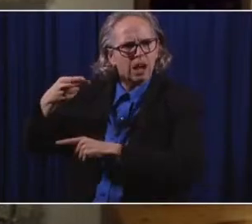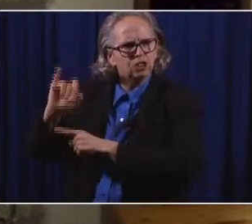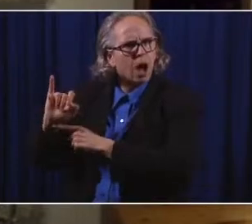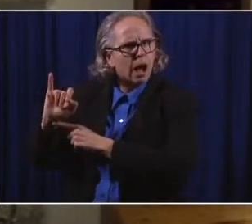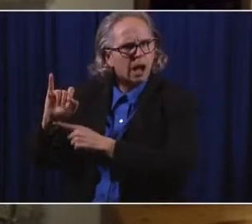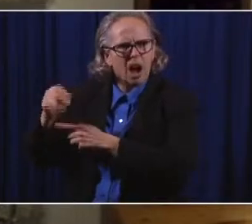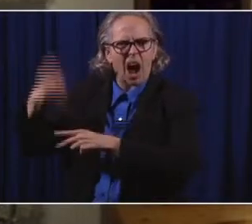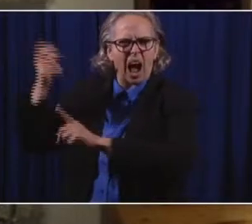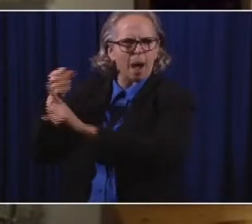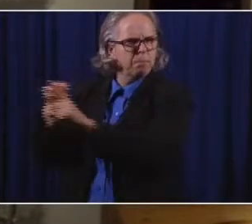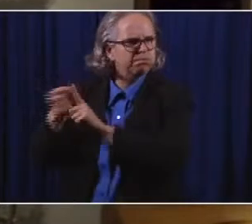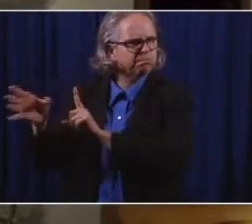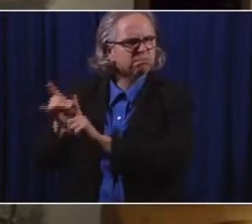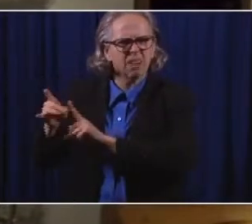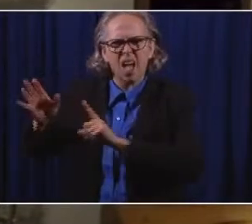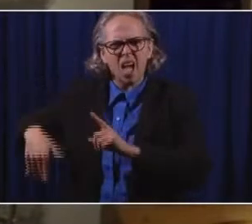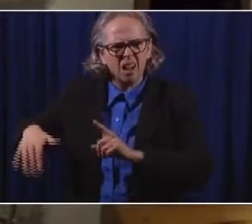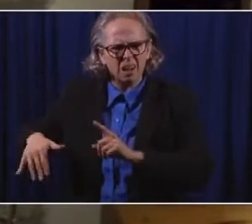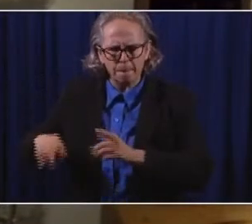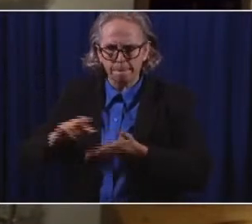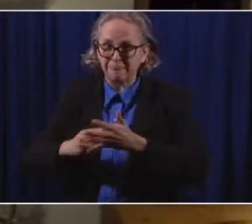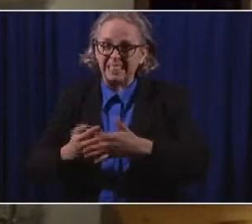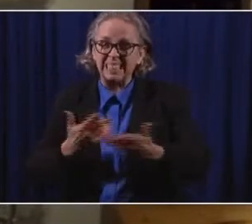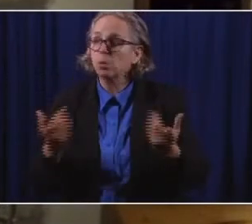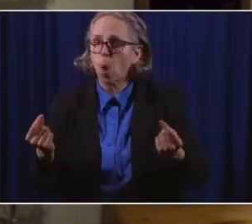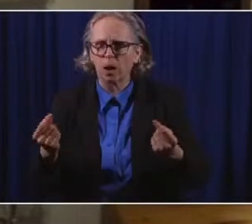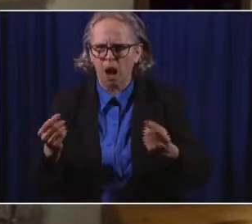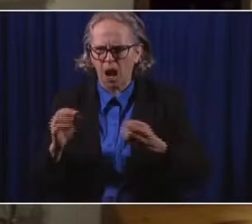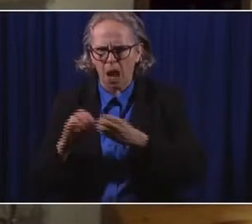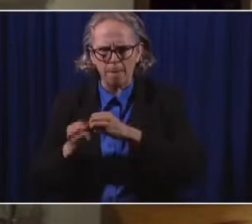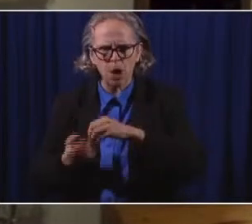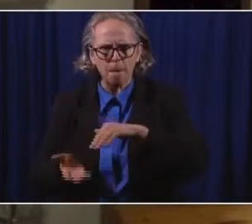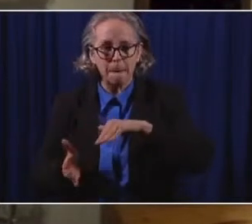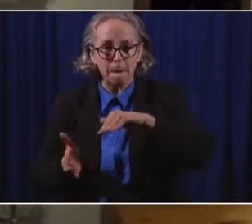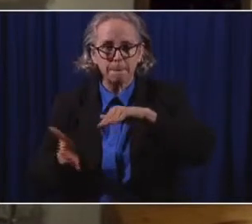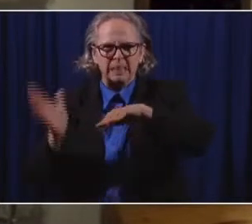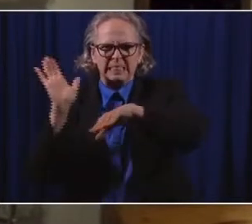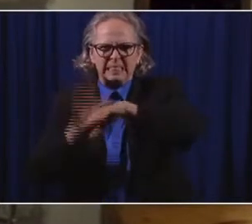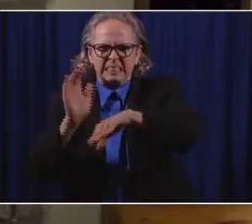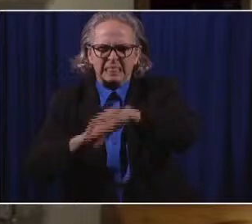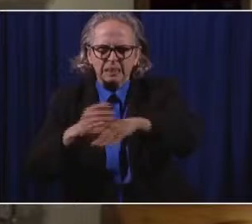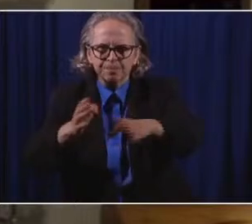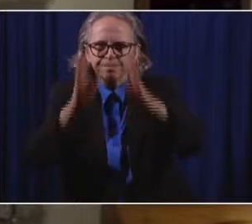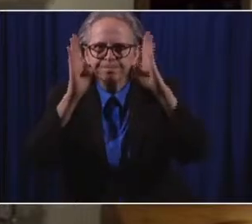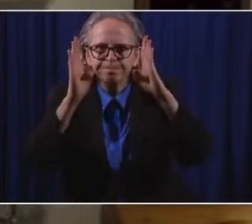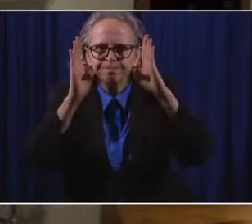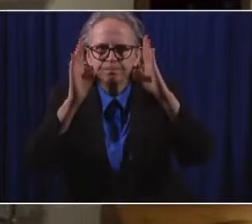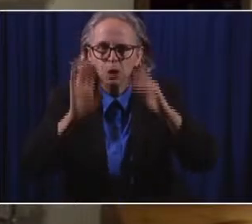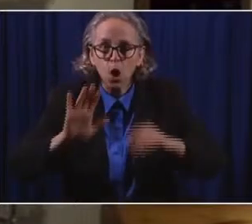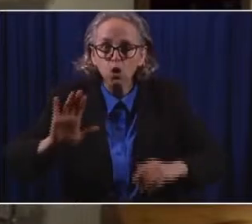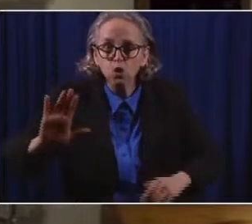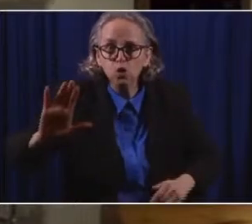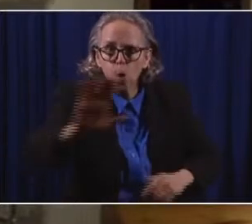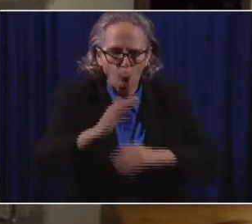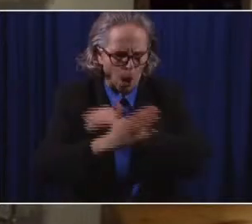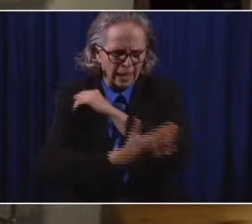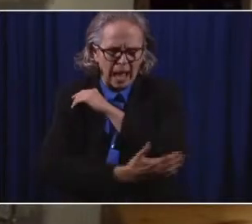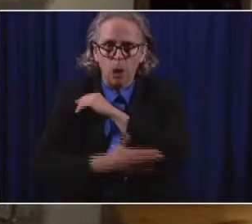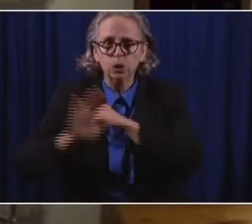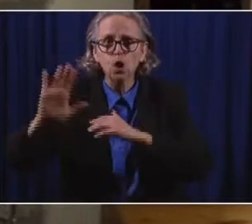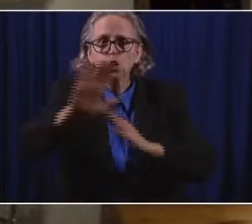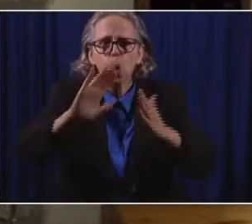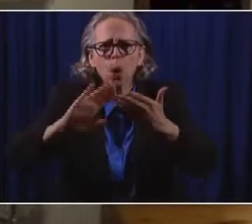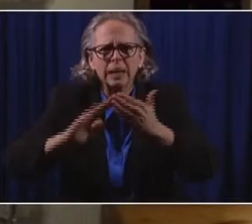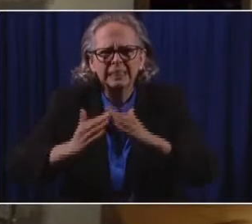have an understanding of exactly what is going on in their own community. They need to understand what the data